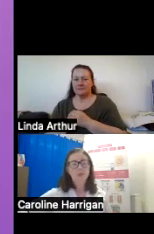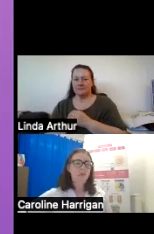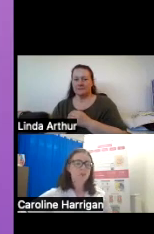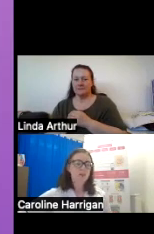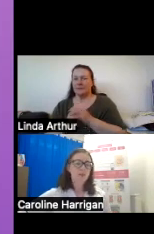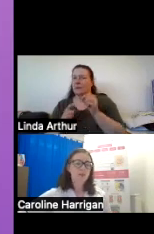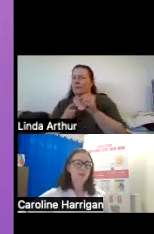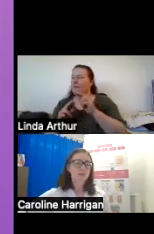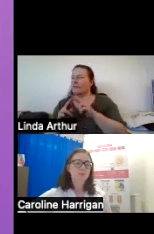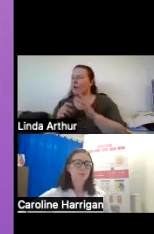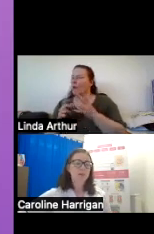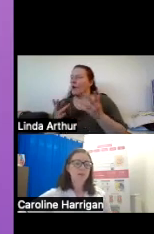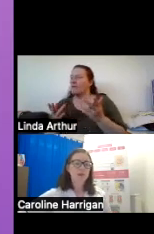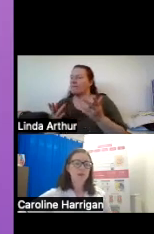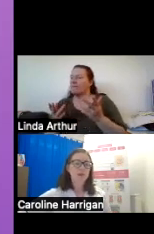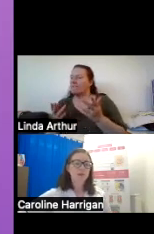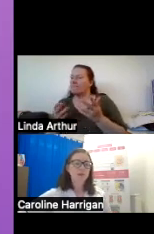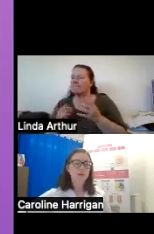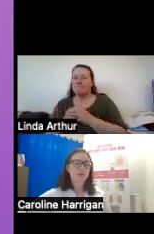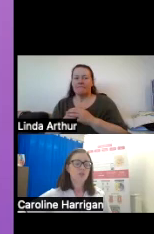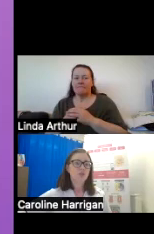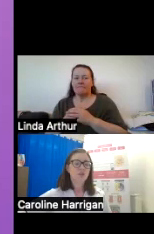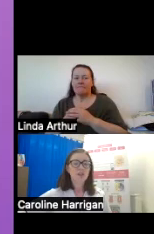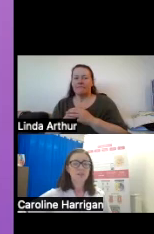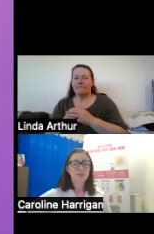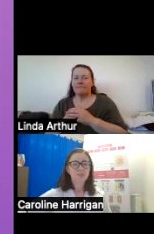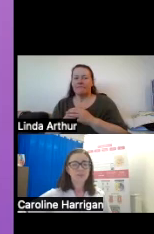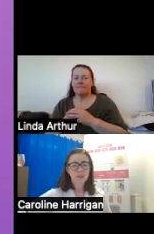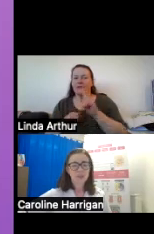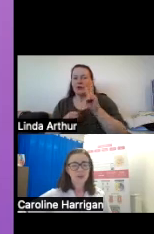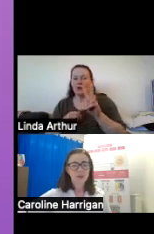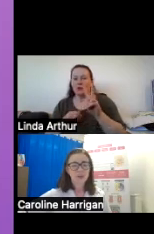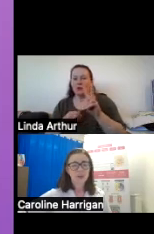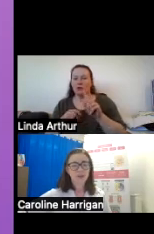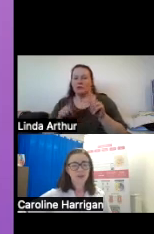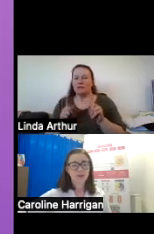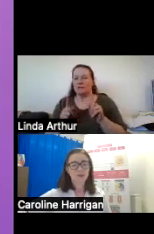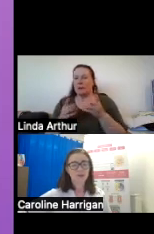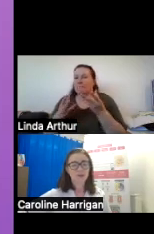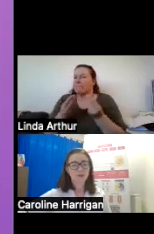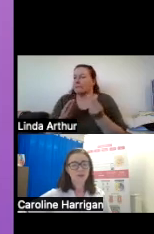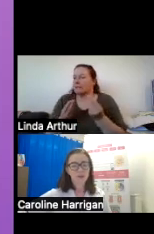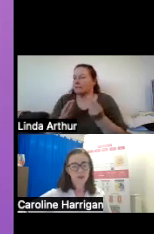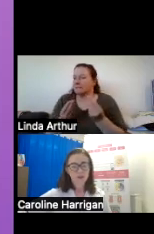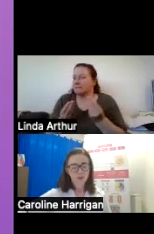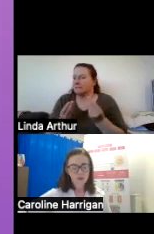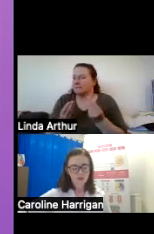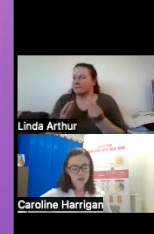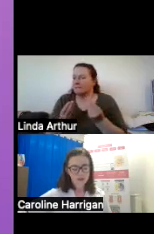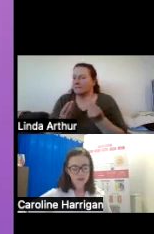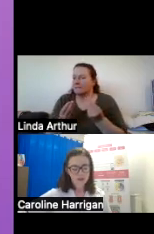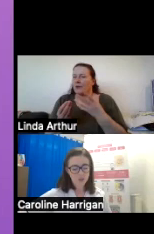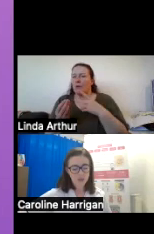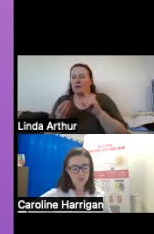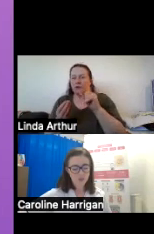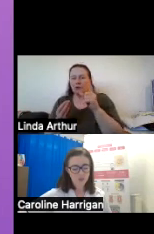pelvic floors then as well is that there's two different types of muscle fibers there. So you want to do two different